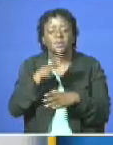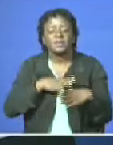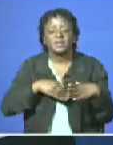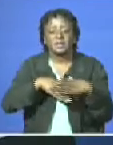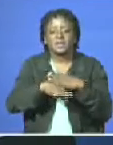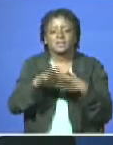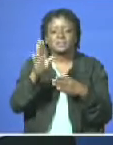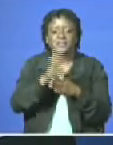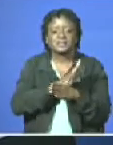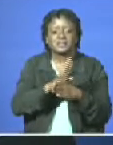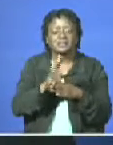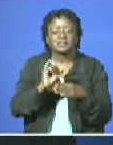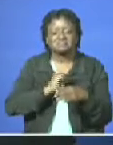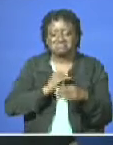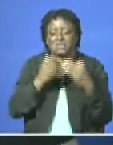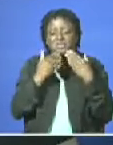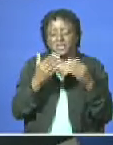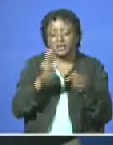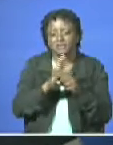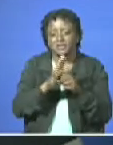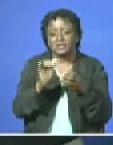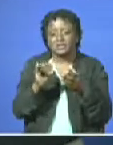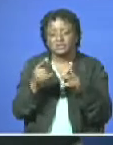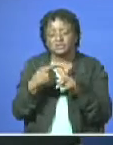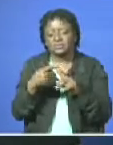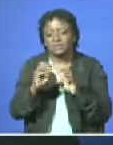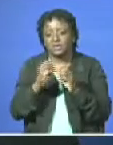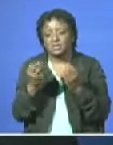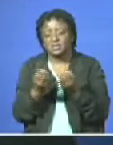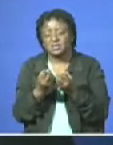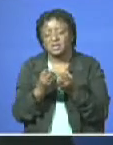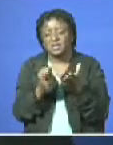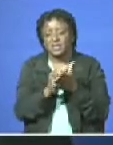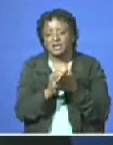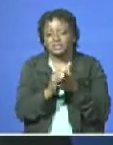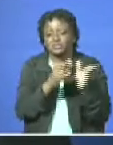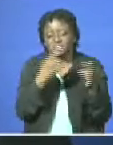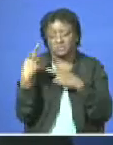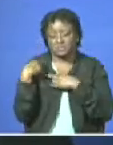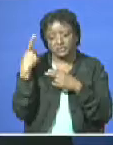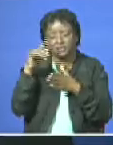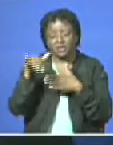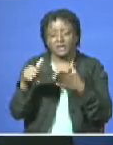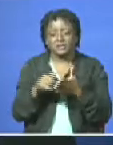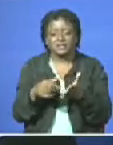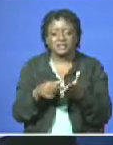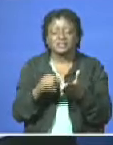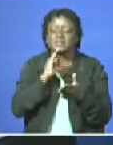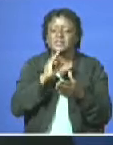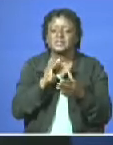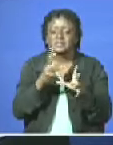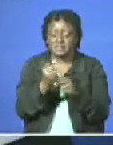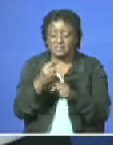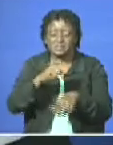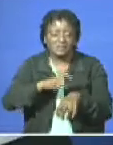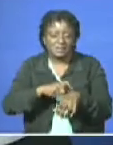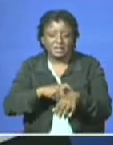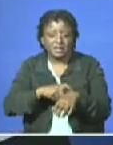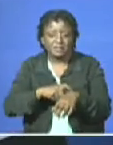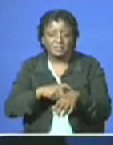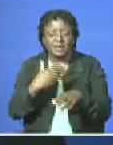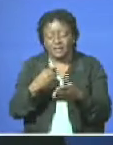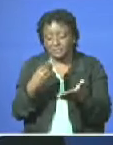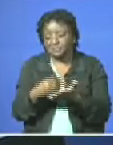I'm thankful that the organization that is the sponsor behind all of this is investing the time and, let's face it,